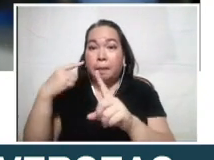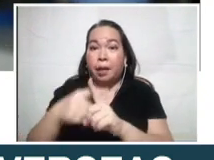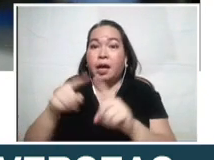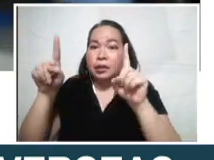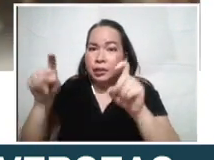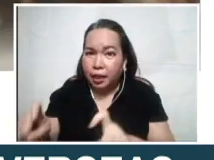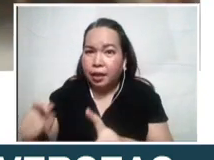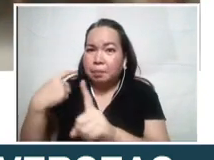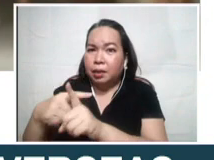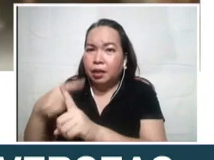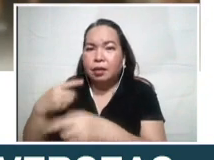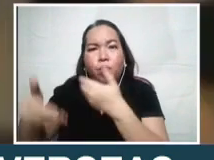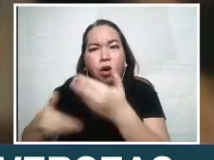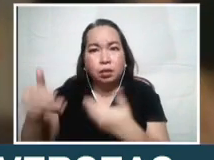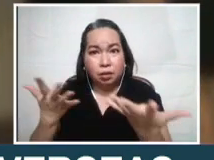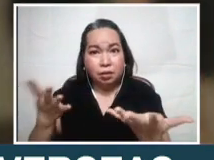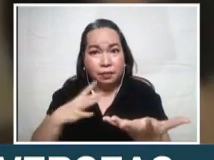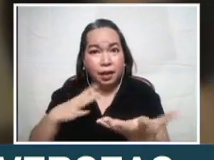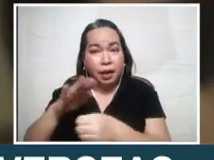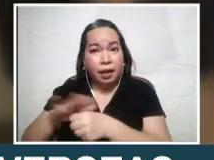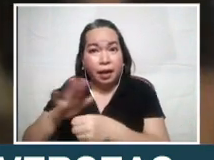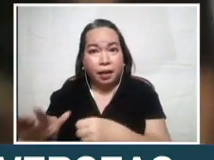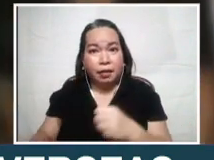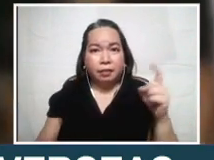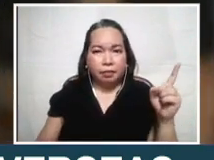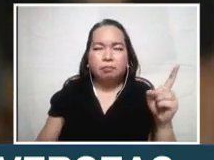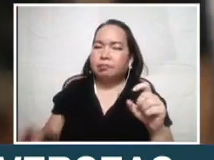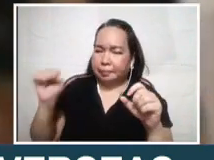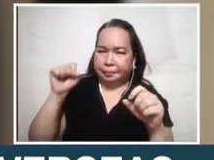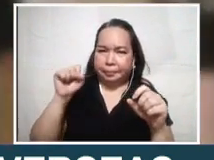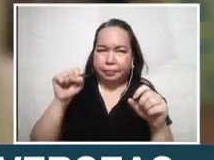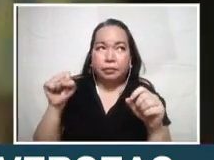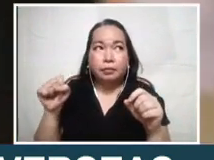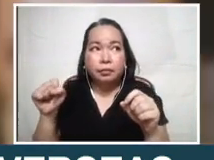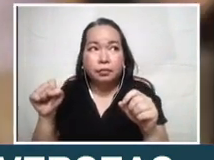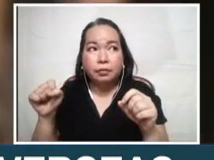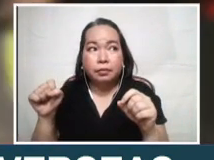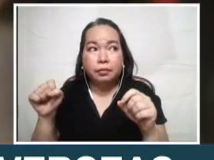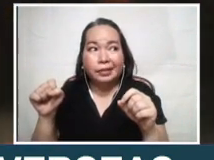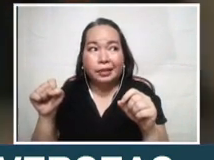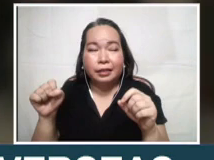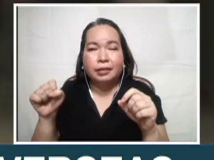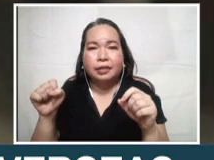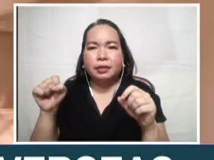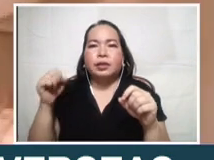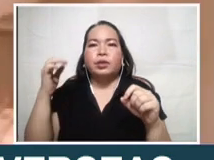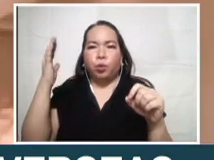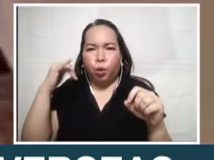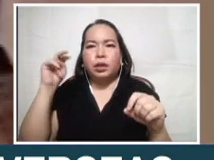OFWs as well. Yes, Rica, that's why there is a hurry for us to bring home the 24,000. 1,000 so that we can accommodate